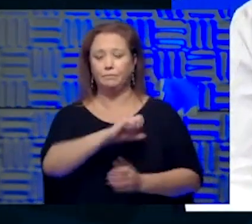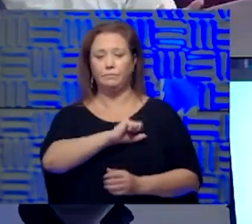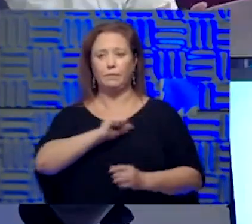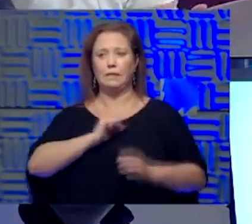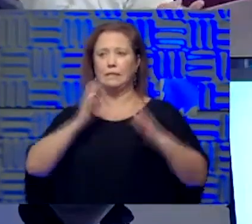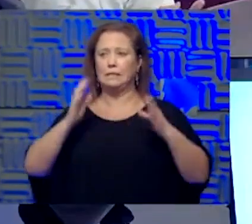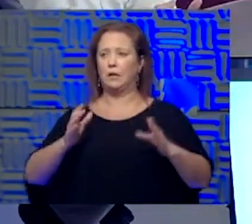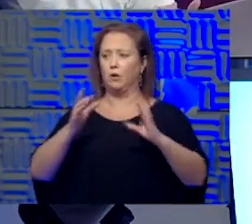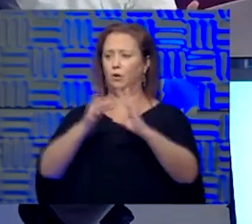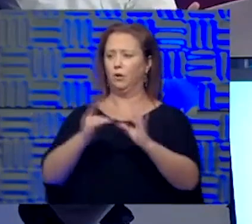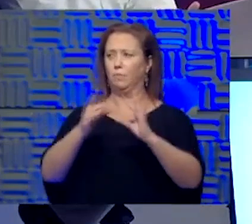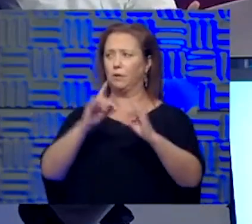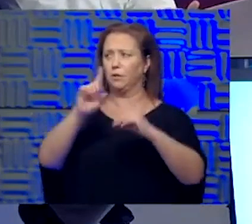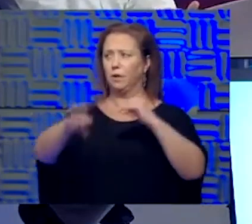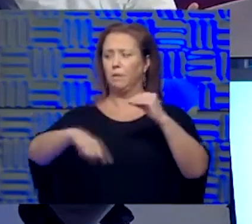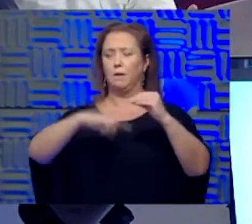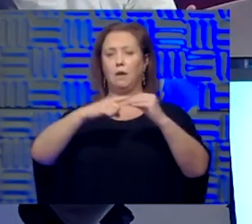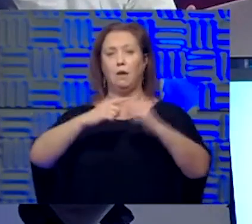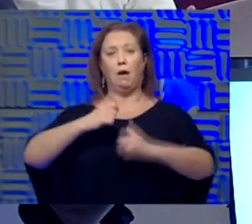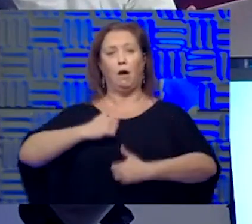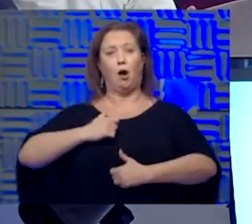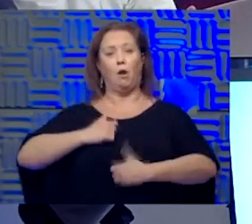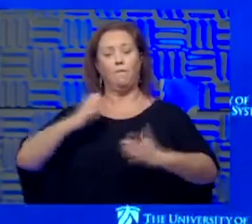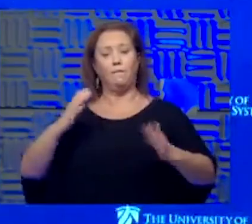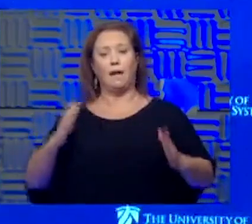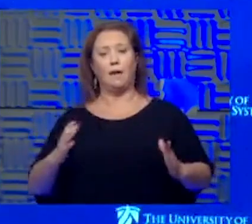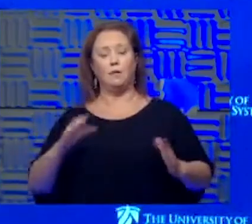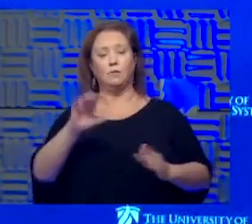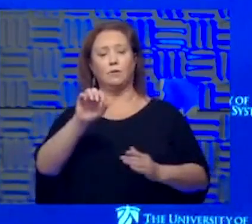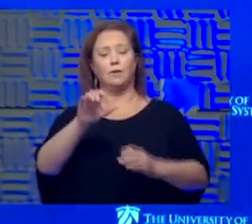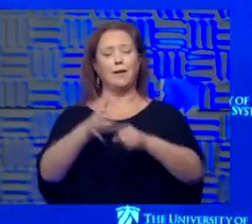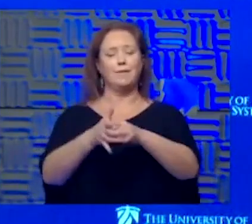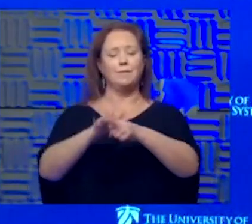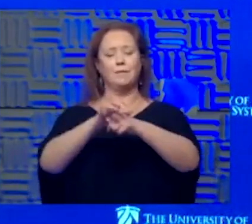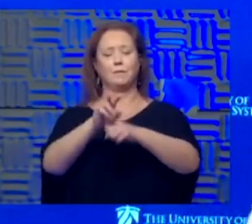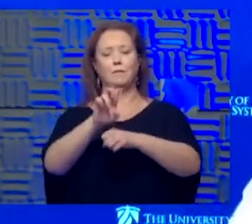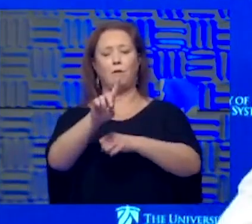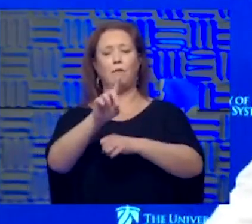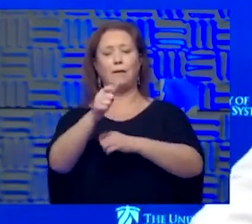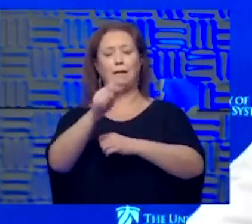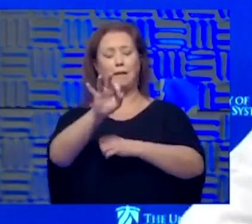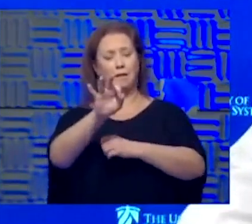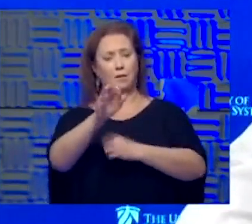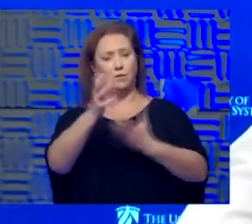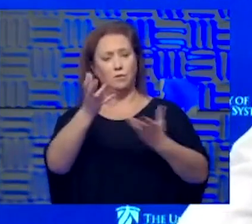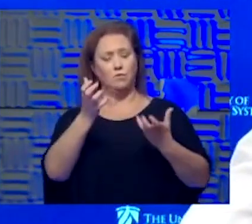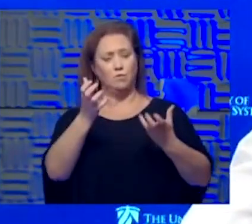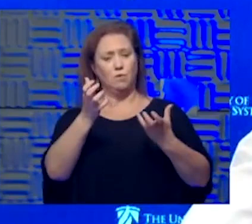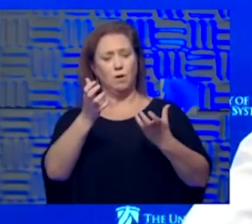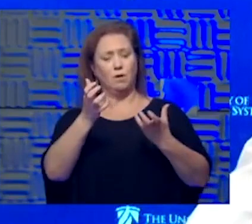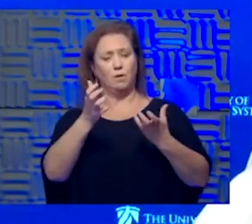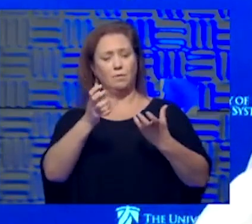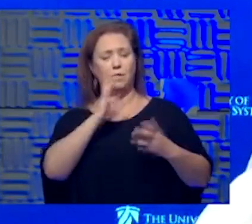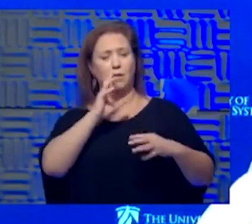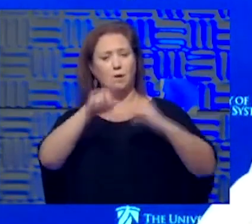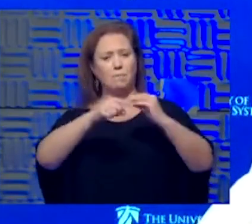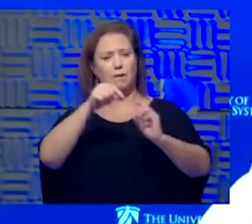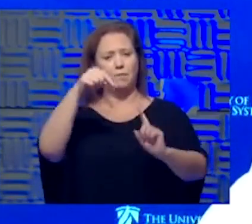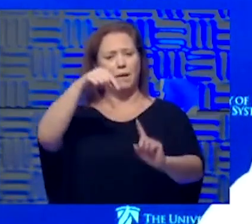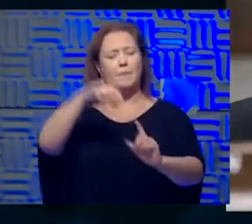mentioned a little bit about our veterans and COVID-19. Do you want to go ahead and pick that up?